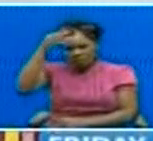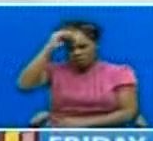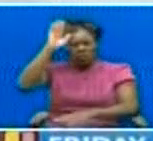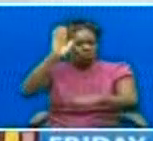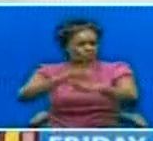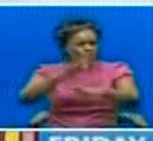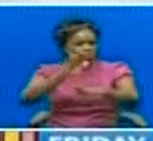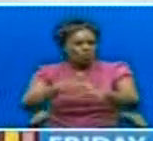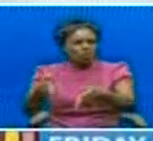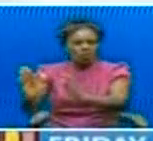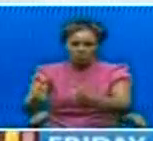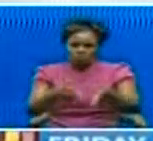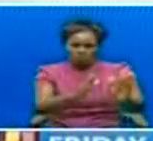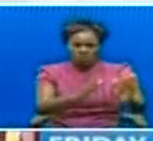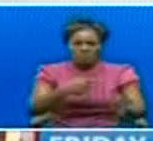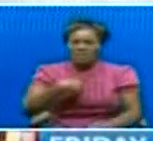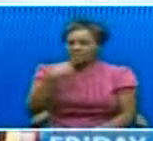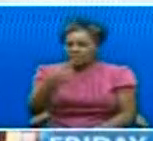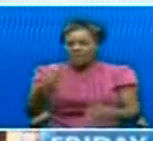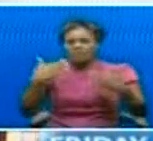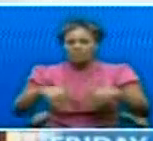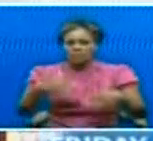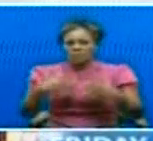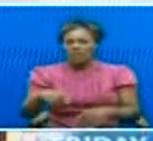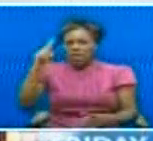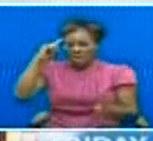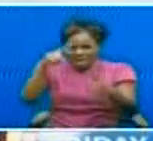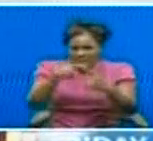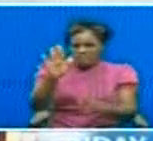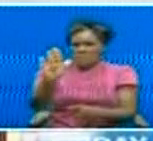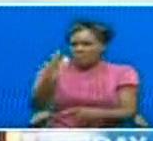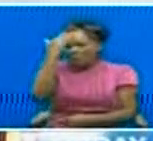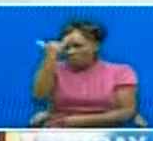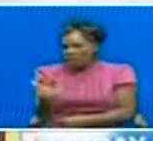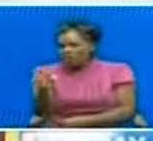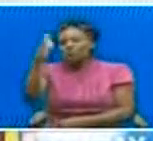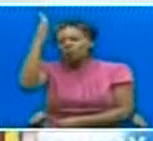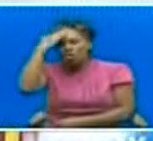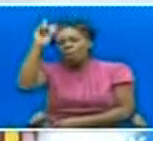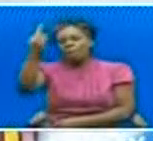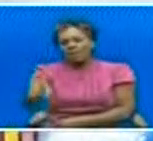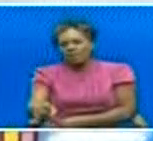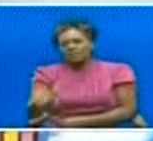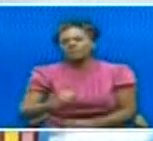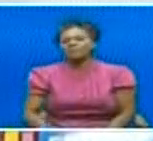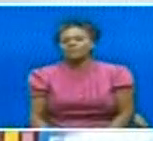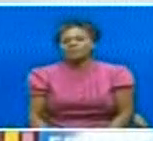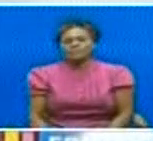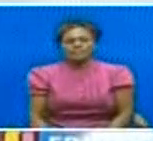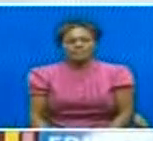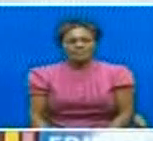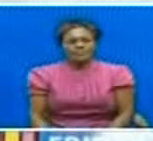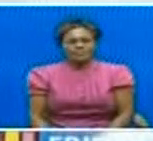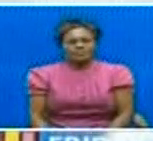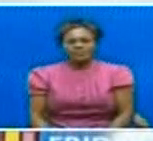The opportunities are there. And I always tell people, find out your purpose, why you're brought into this earth, and then go for it. Go for it. Yes. I like